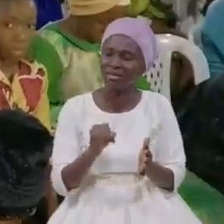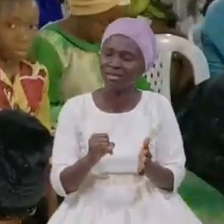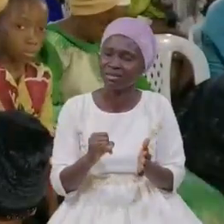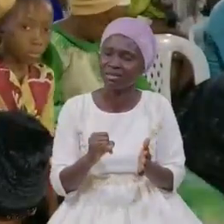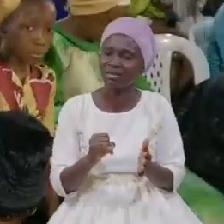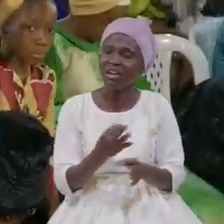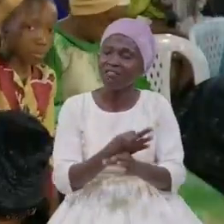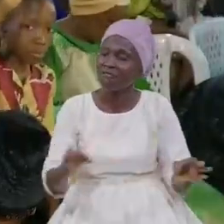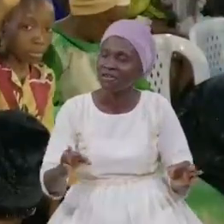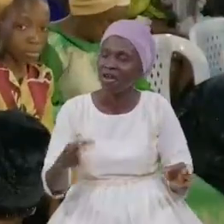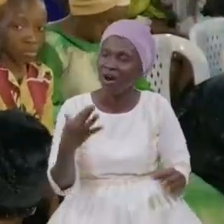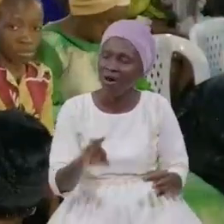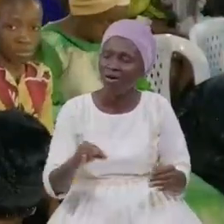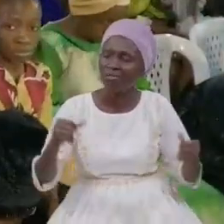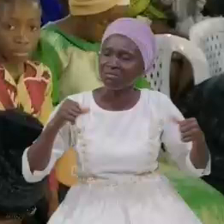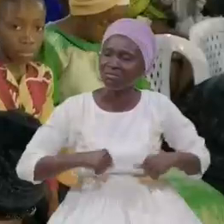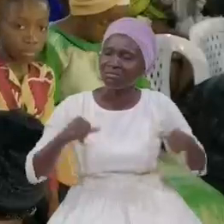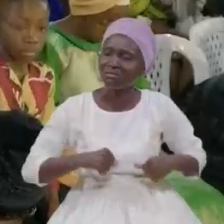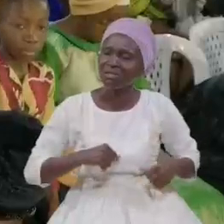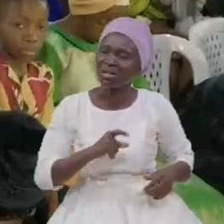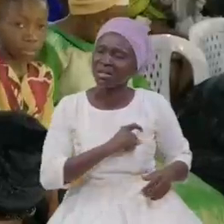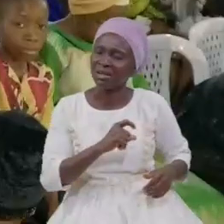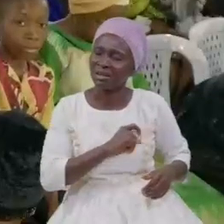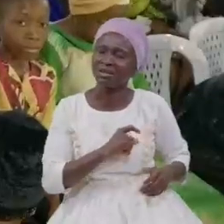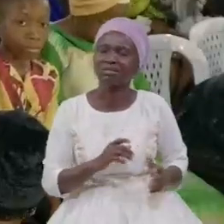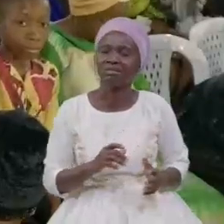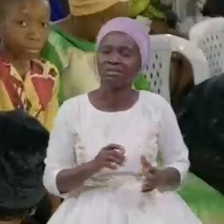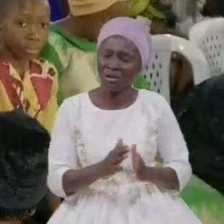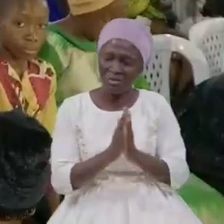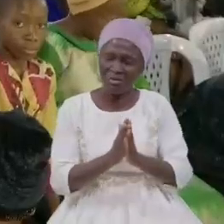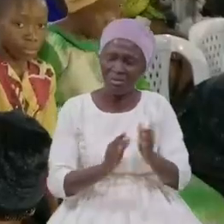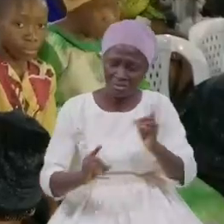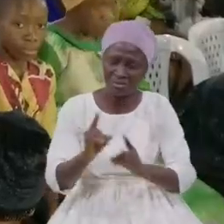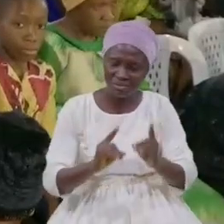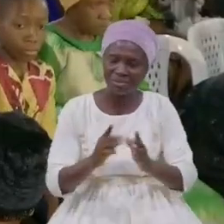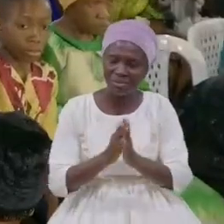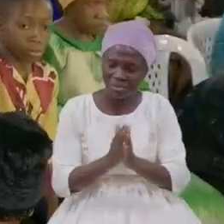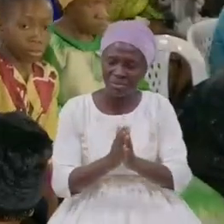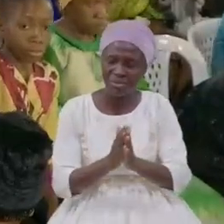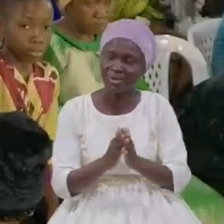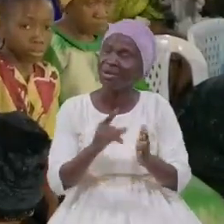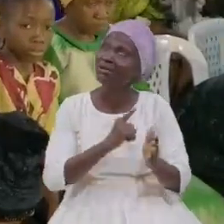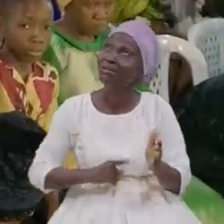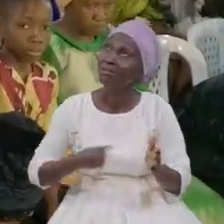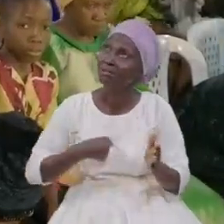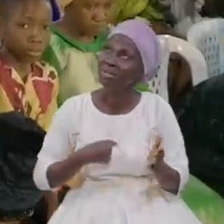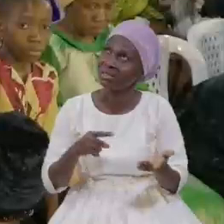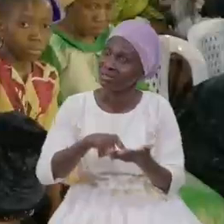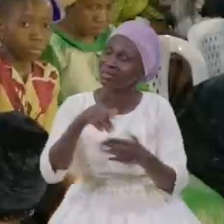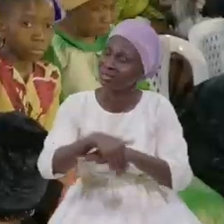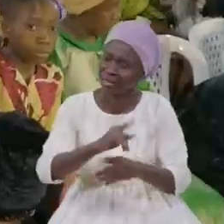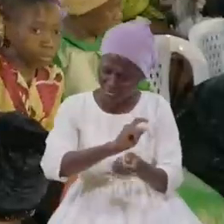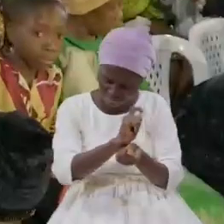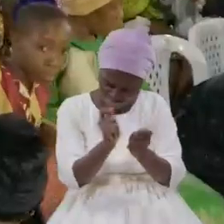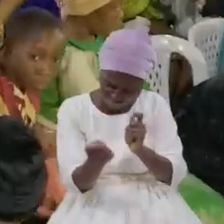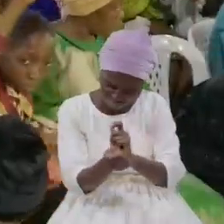condemnation, guilt. Raise up that hand and say, Lord, tonight I turn away from my sin. I